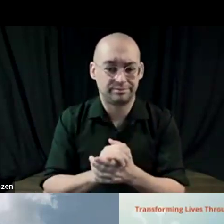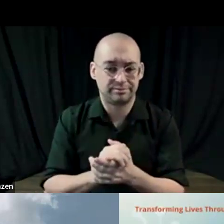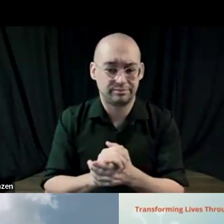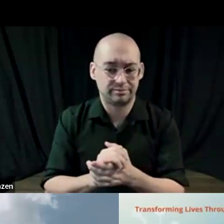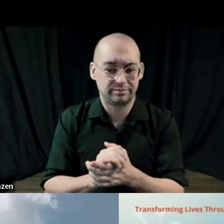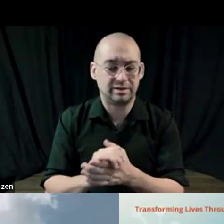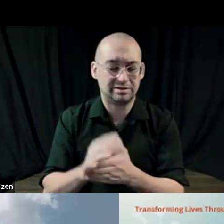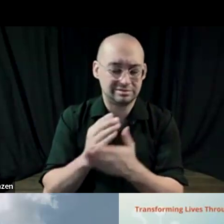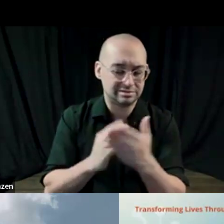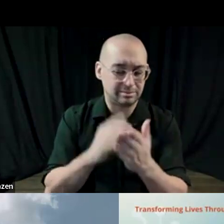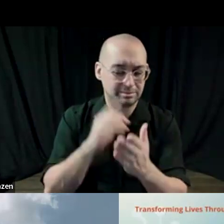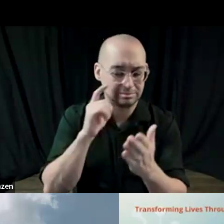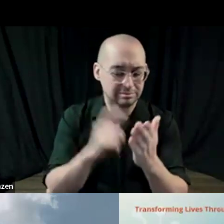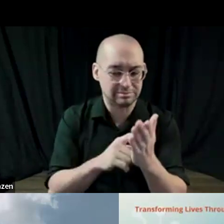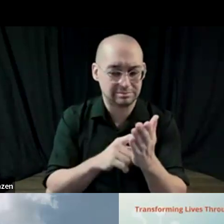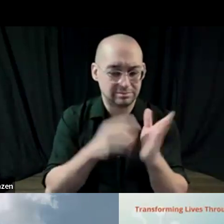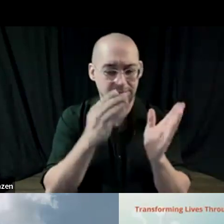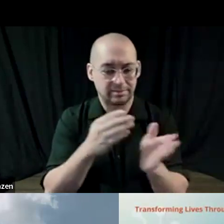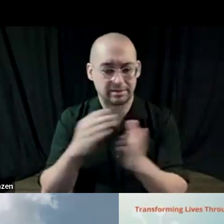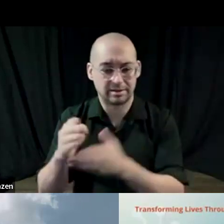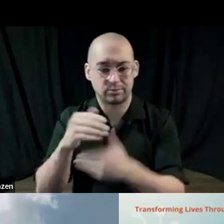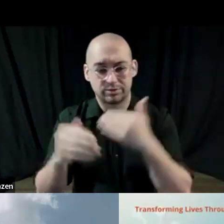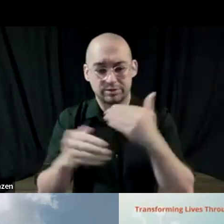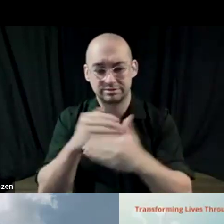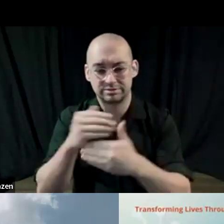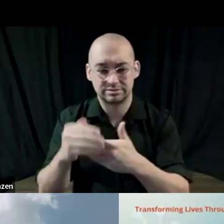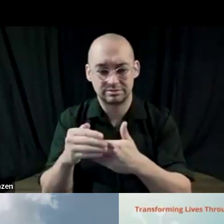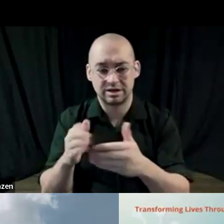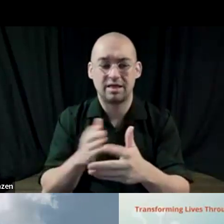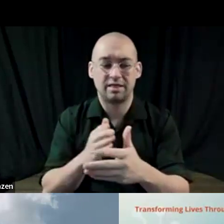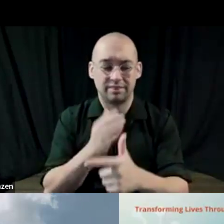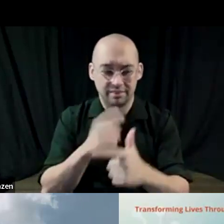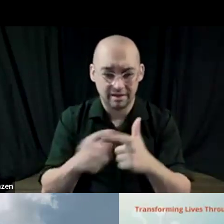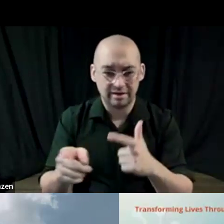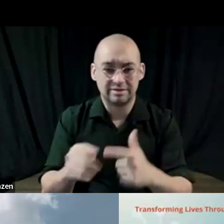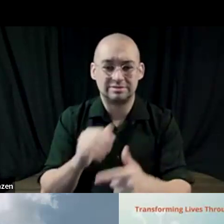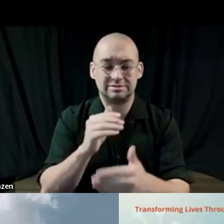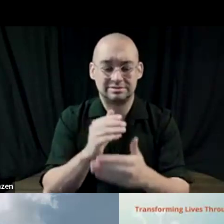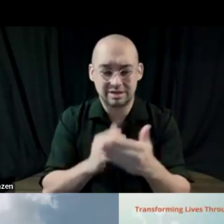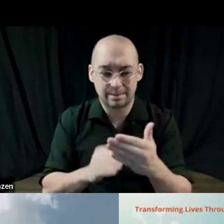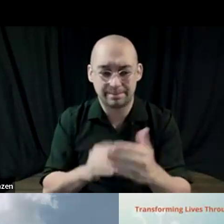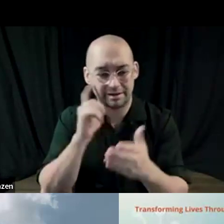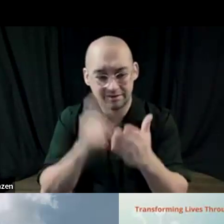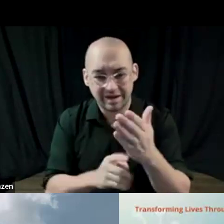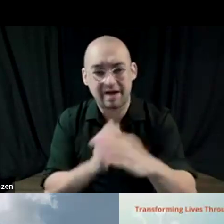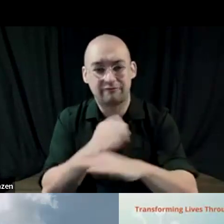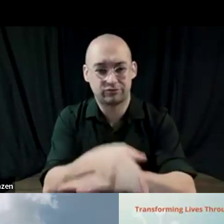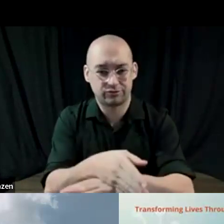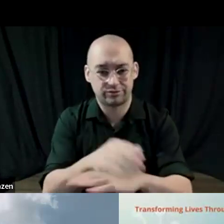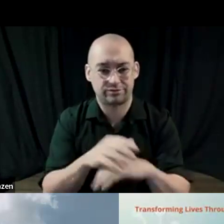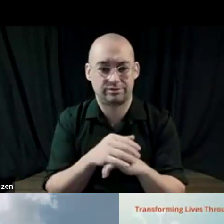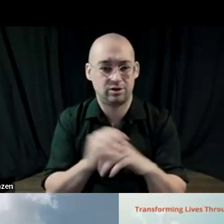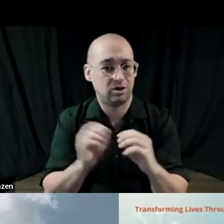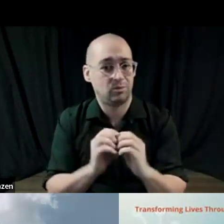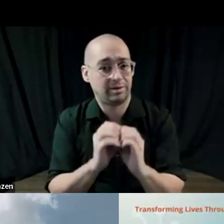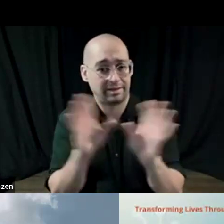that were identified during the planning process and some that were identified afterward. And that we've been very clear about